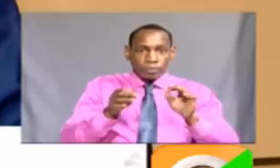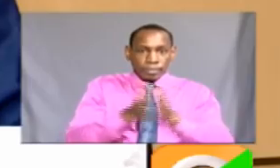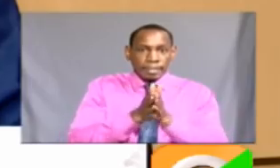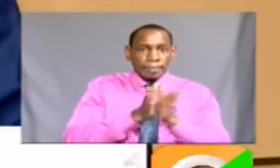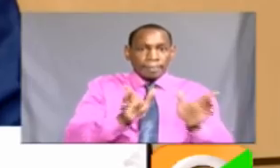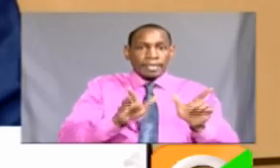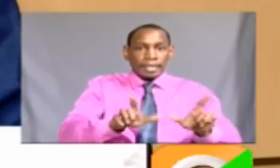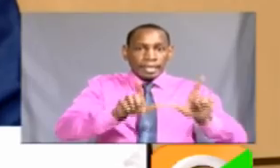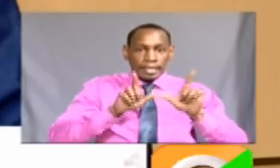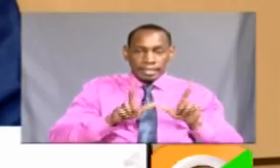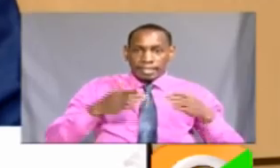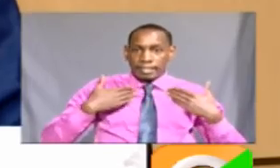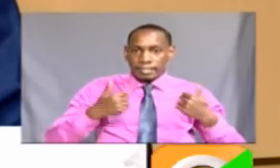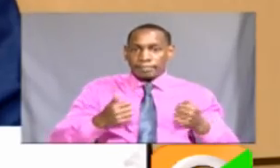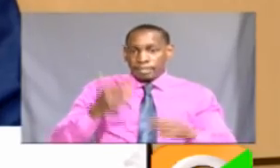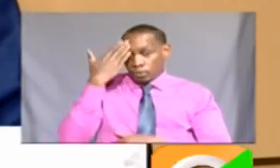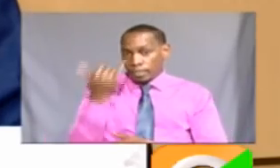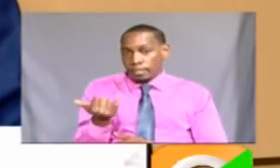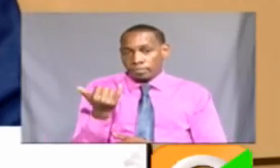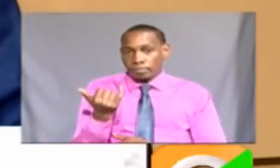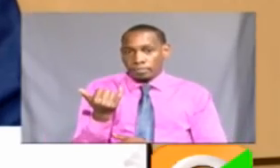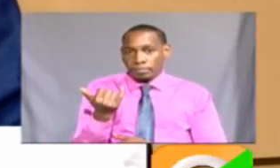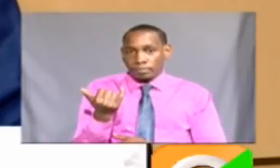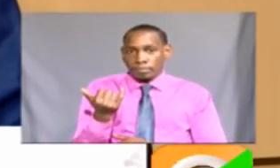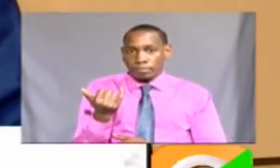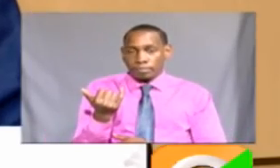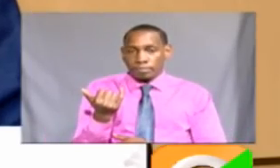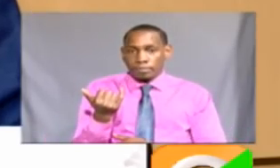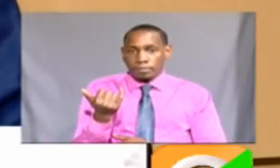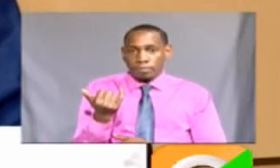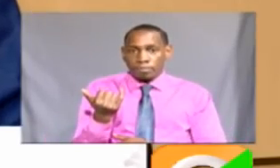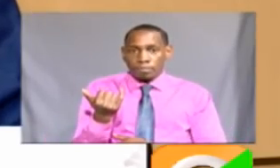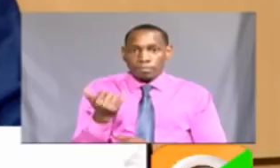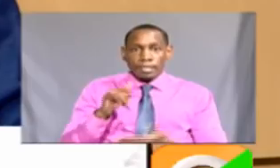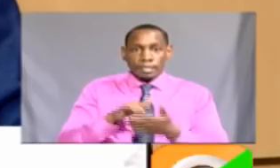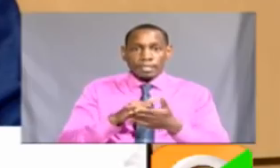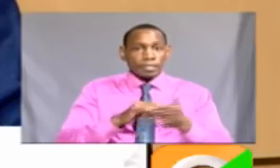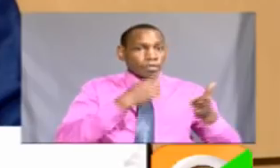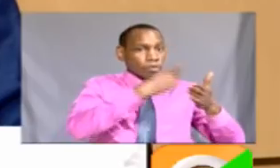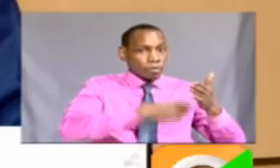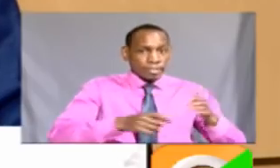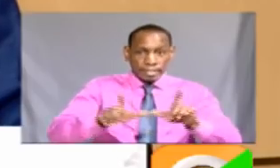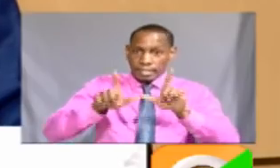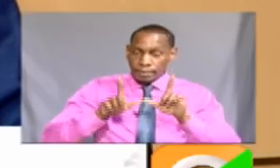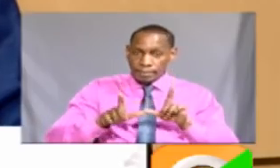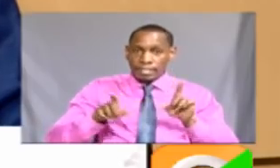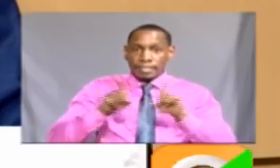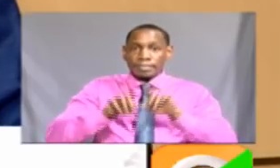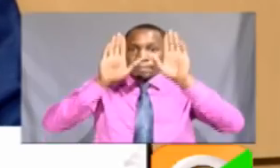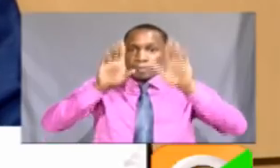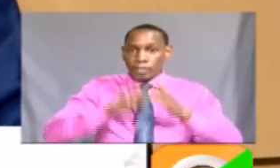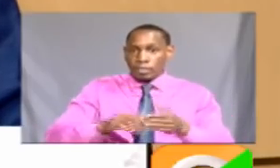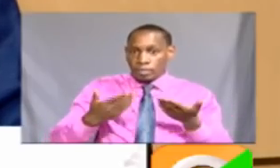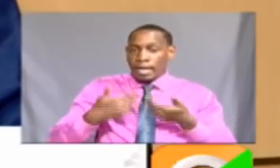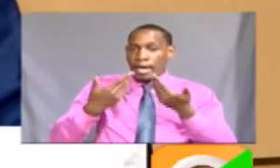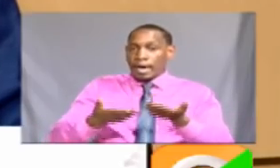health certificate. Because again, it's not just about a matter of cost of the permit. It's about how you